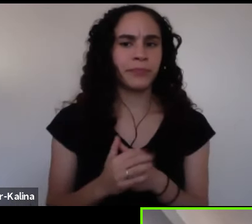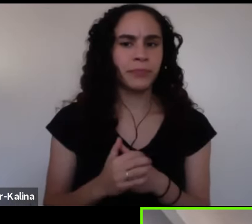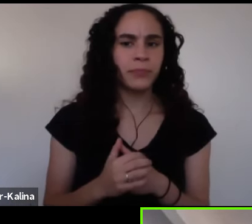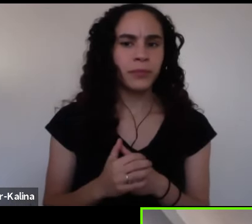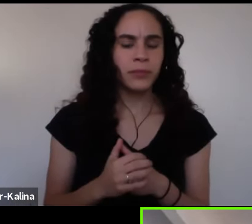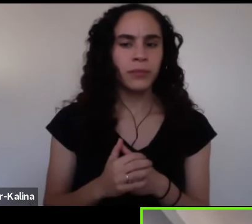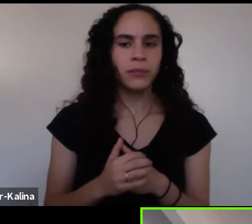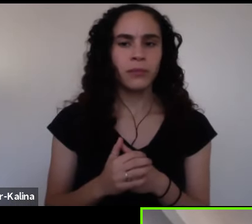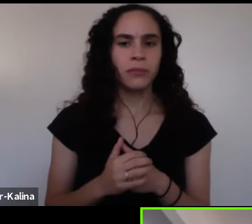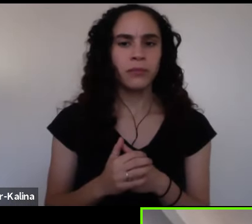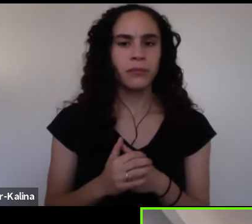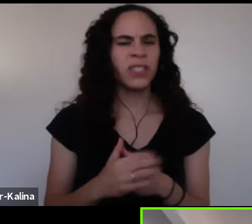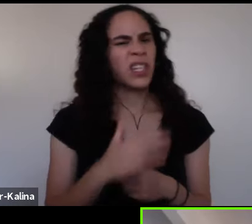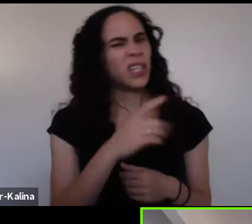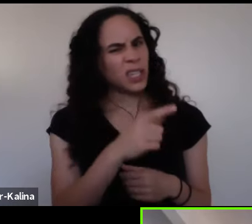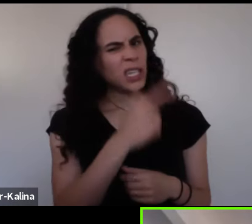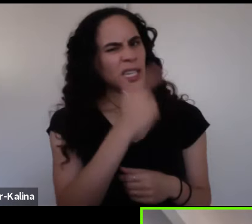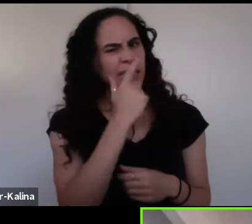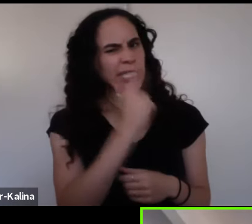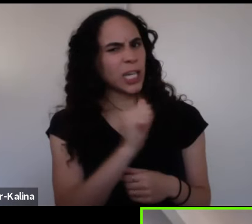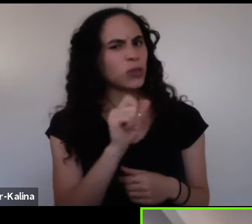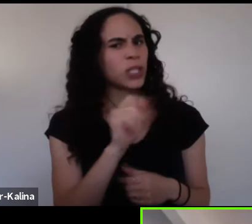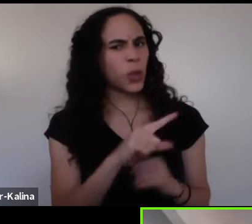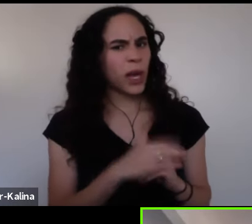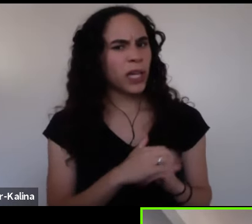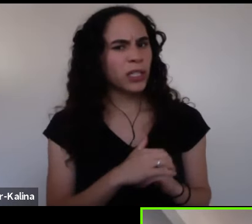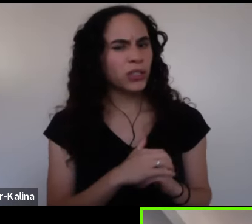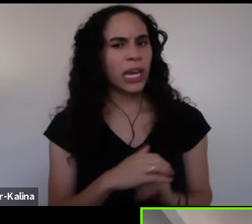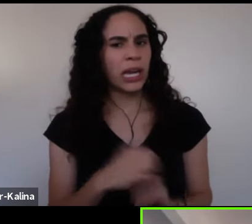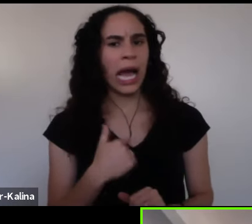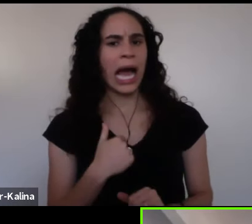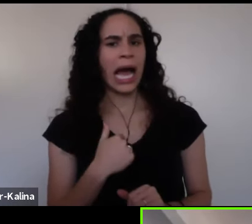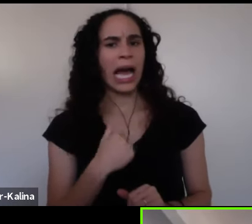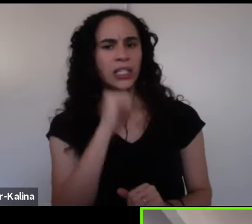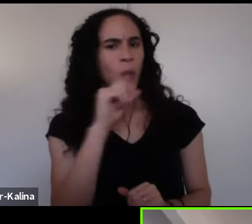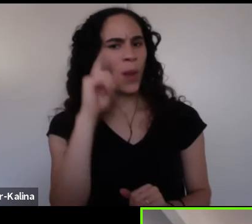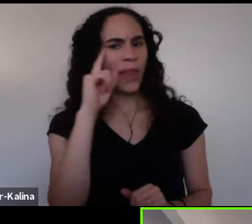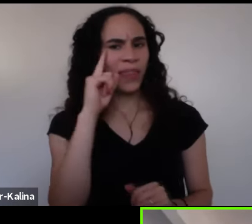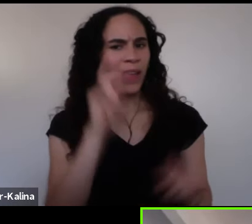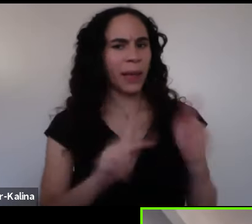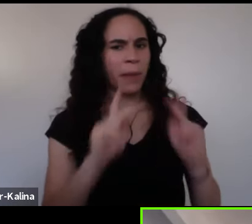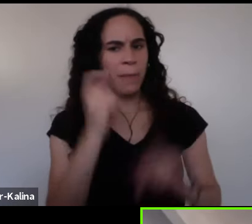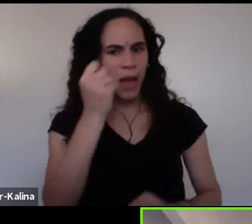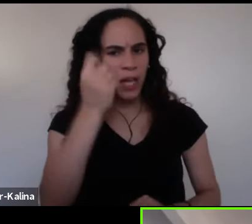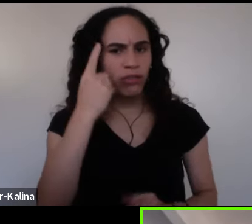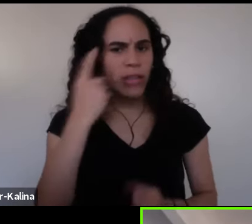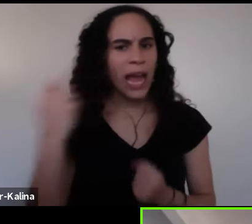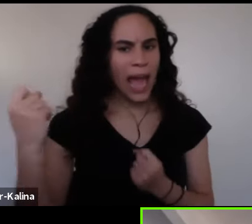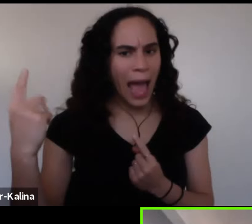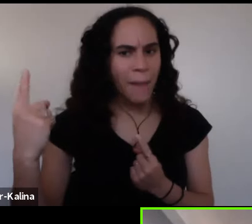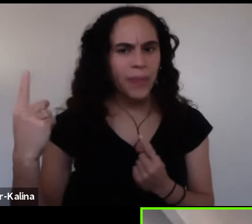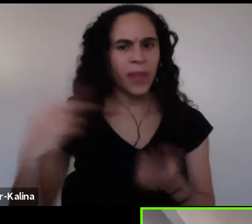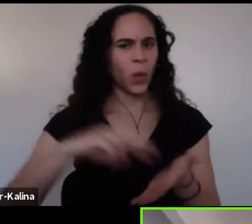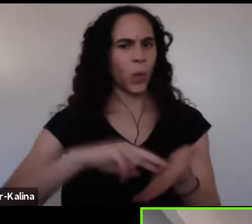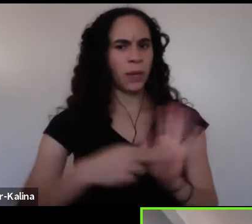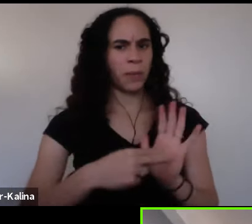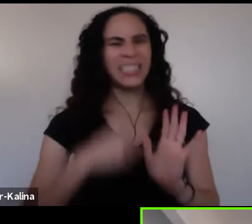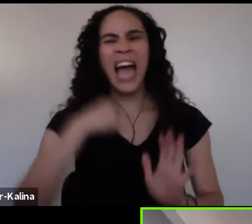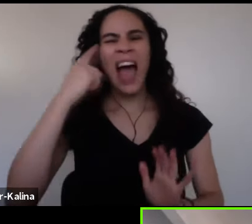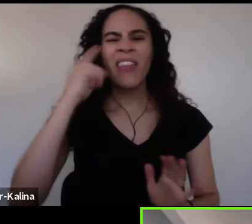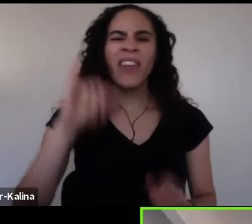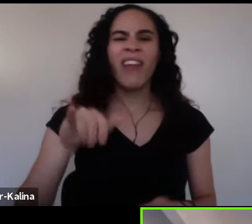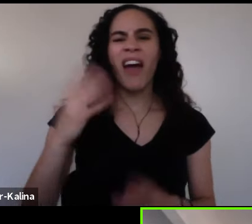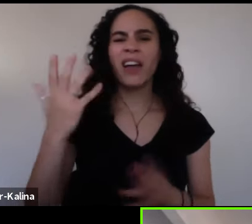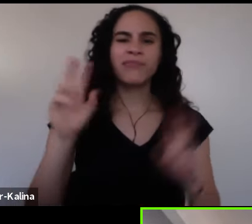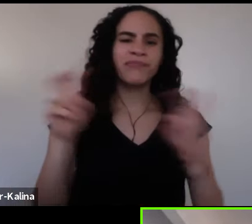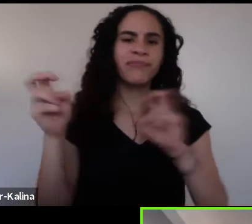very interesting question, because I don't think that people really understand what empathy is. And I think that empathy right now has become trendy. You know,